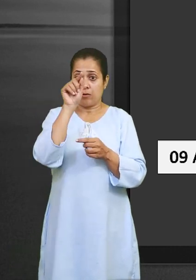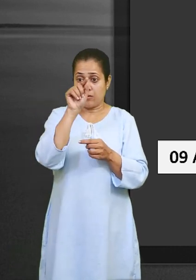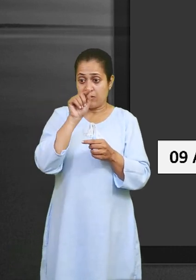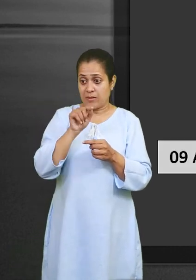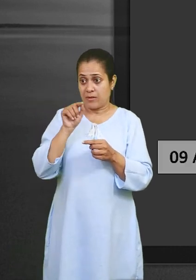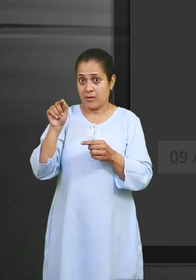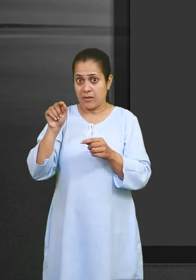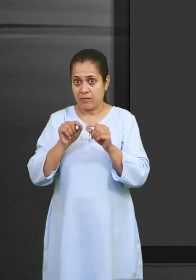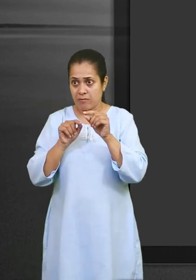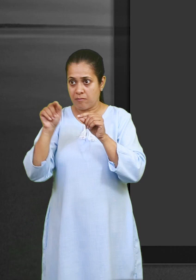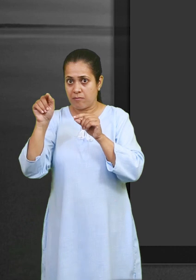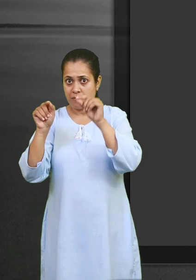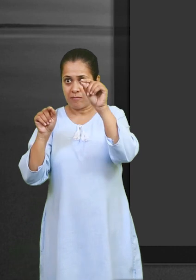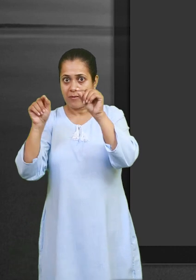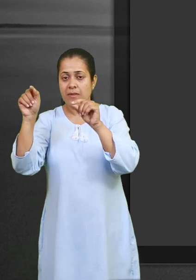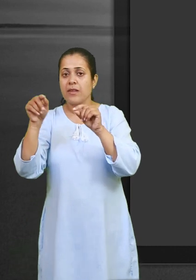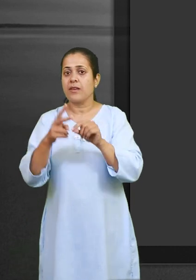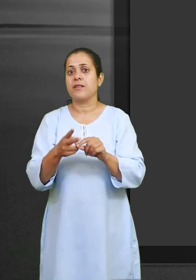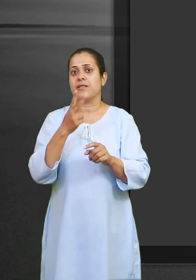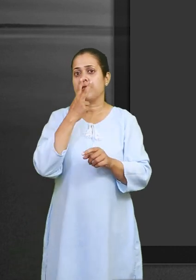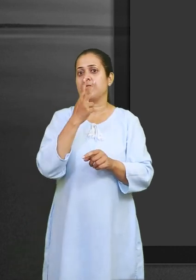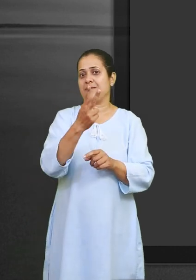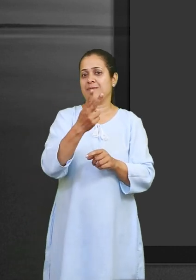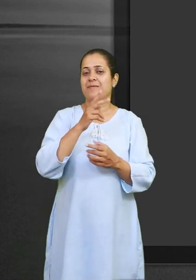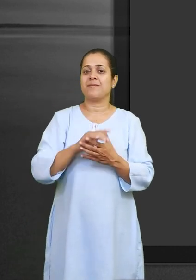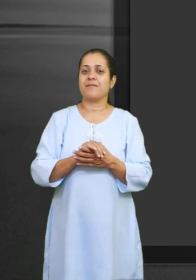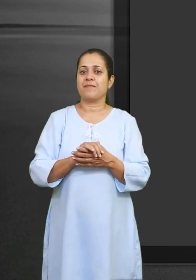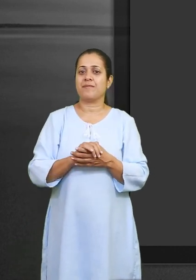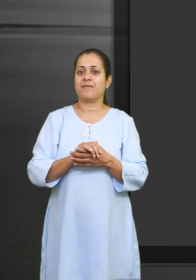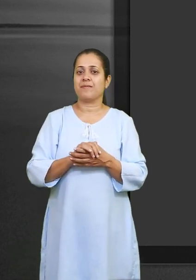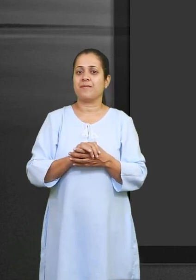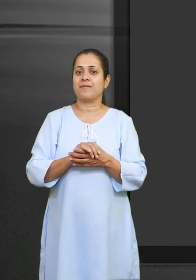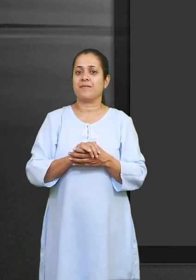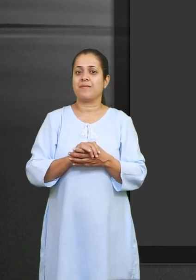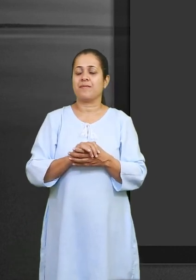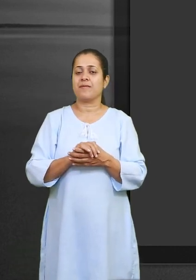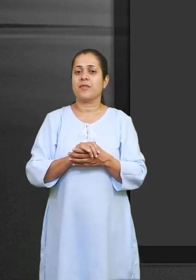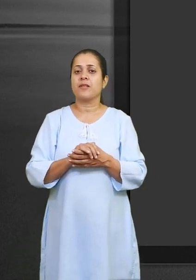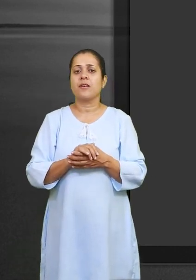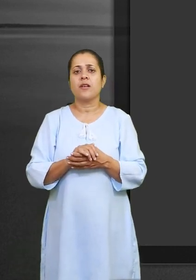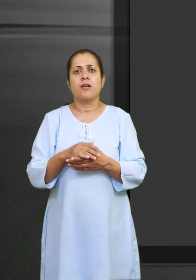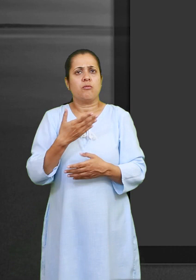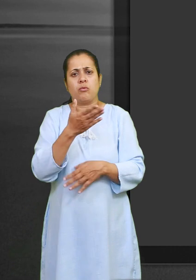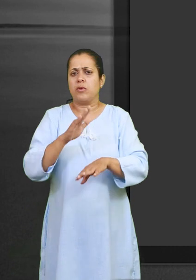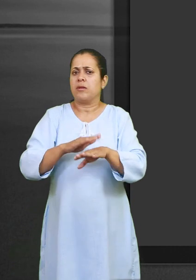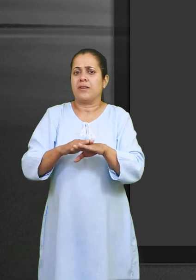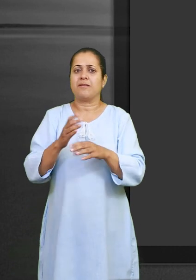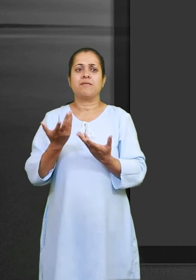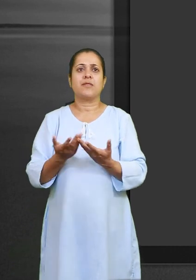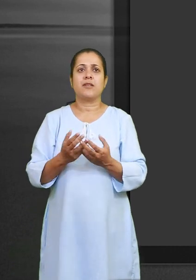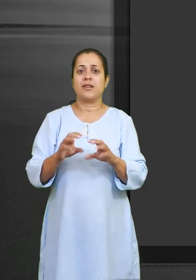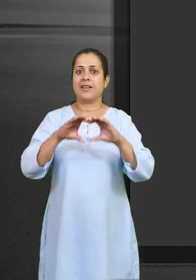all those dots, then you will get something like this. You must have experienced in a